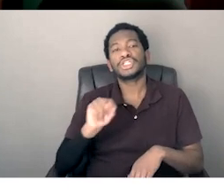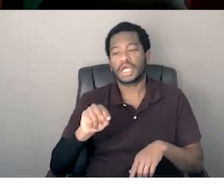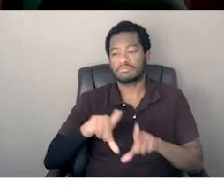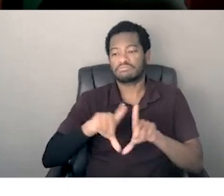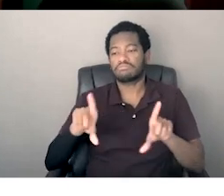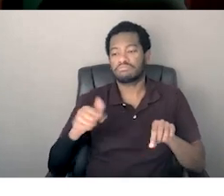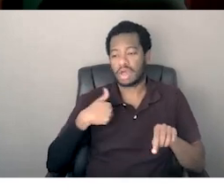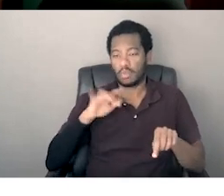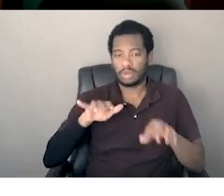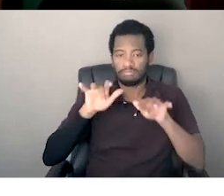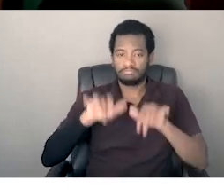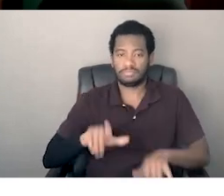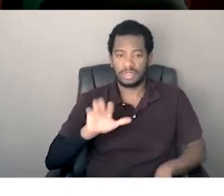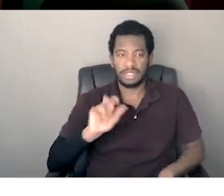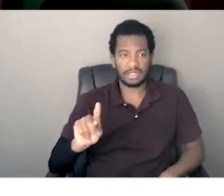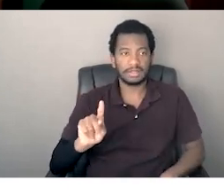this Mentimeter.